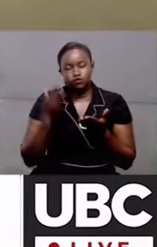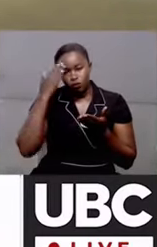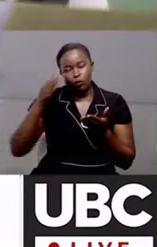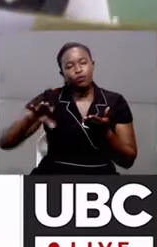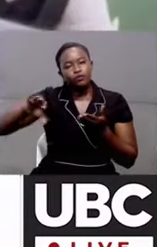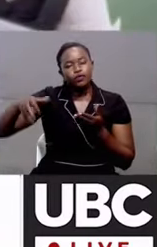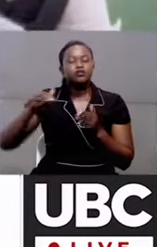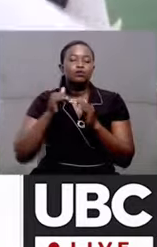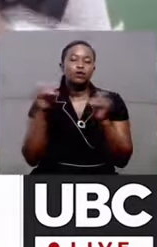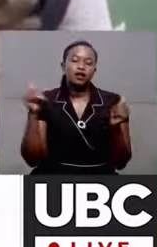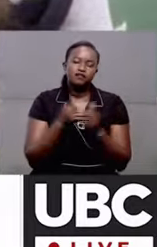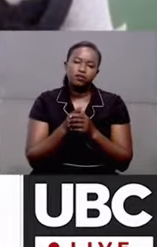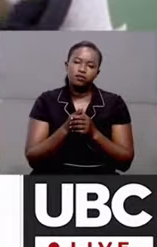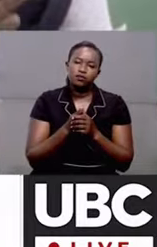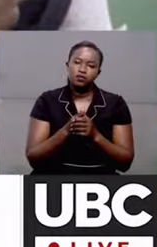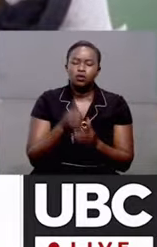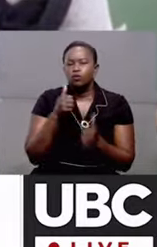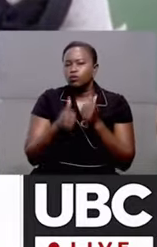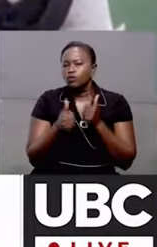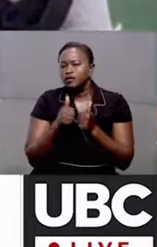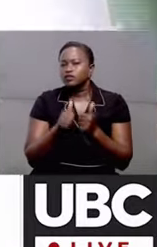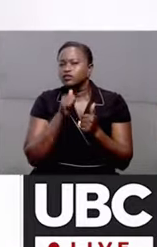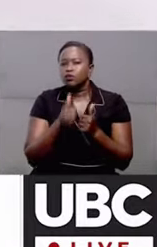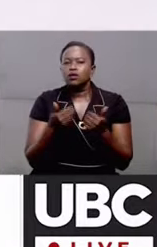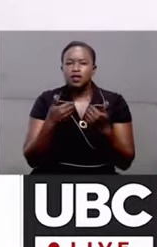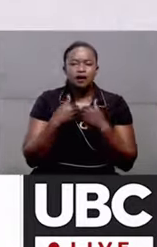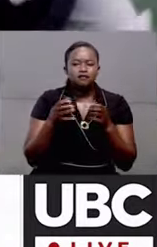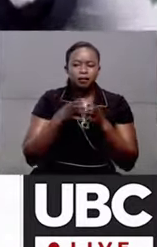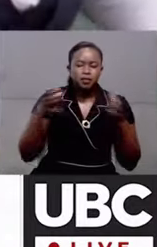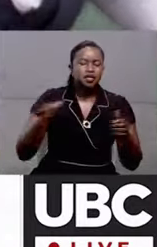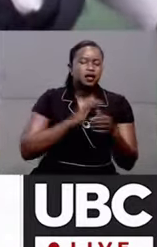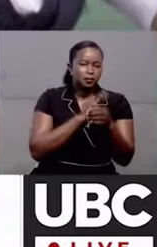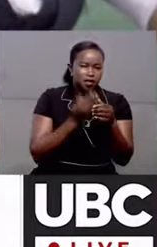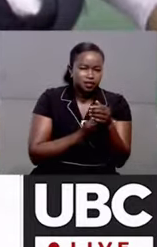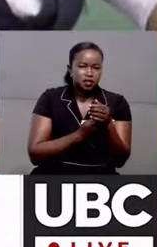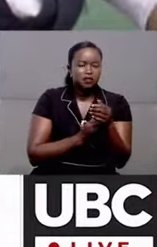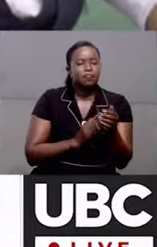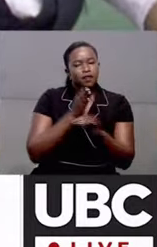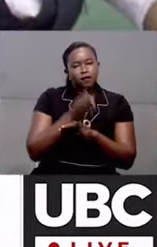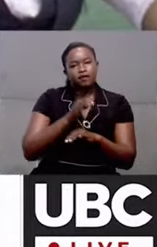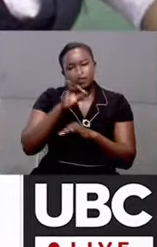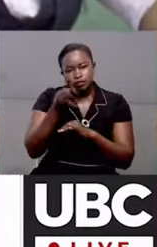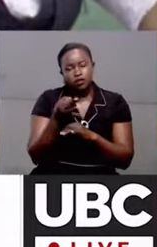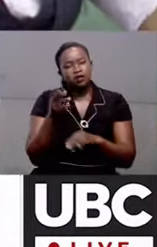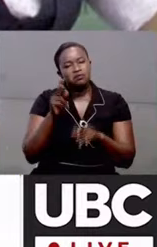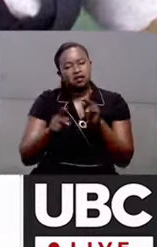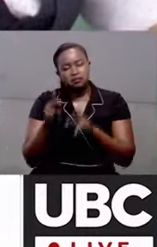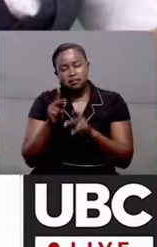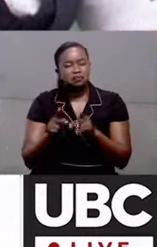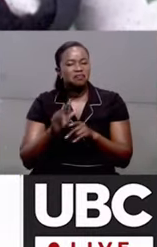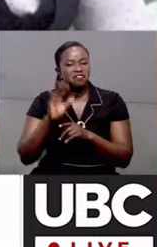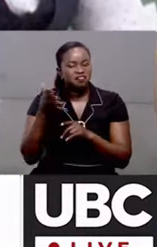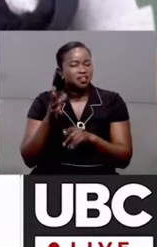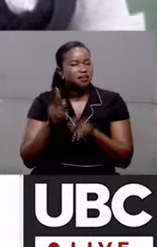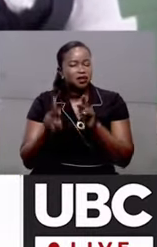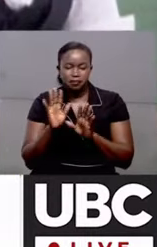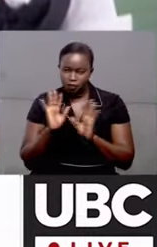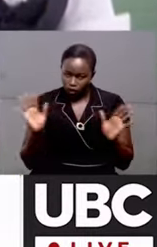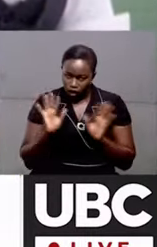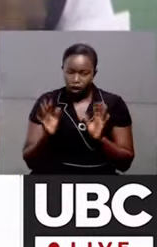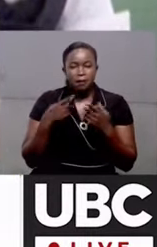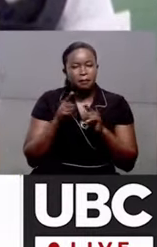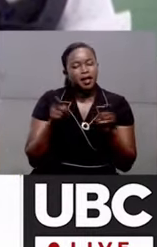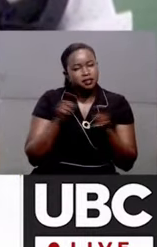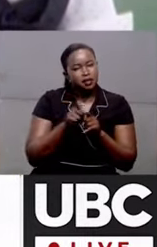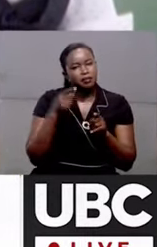regional level, which might not have a big capacity of over 3,000 people, over 5,000 people, but even if it